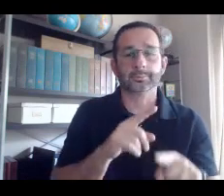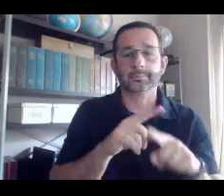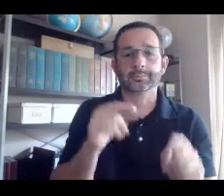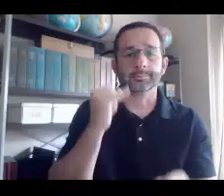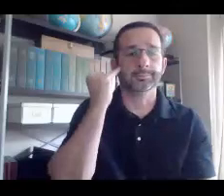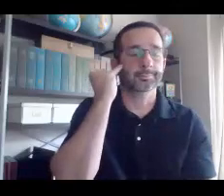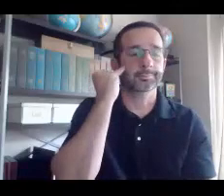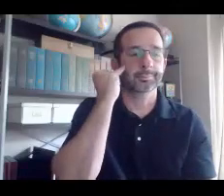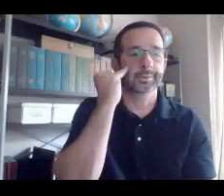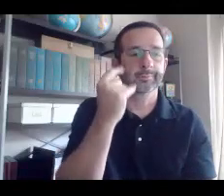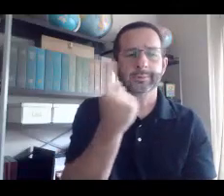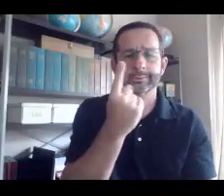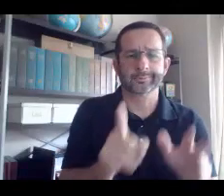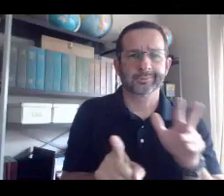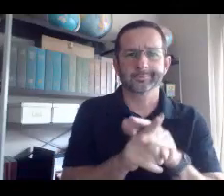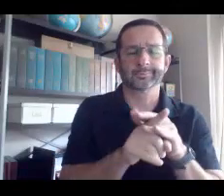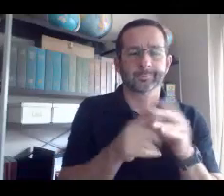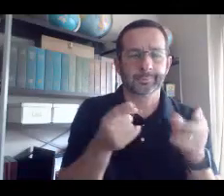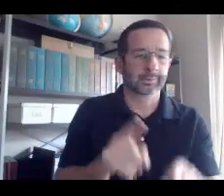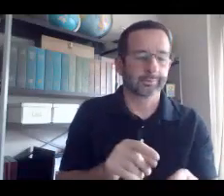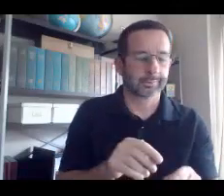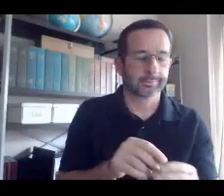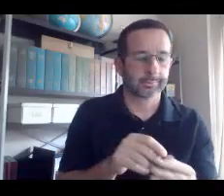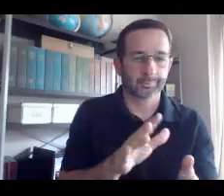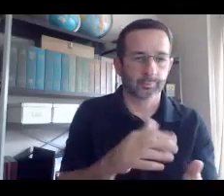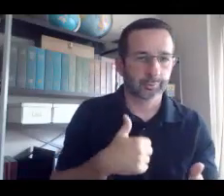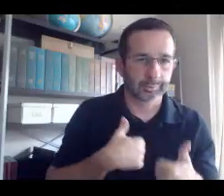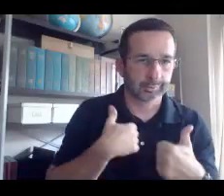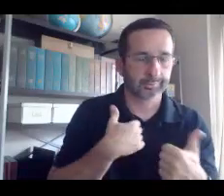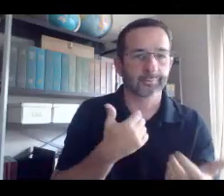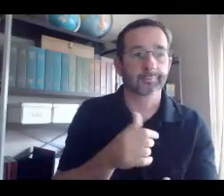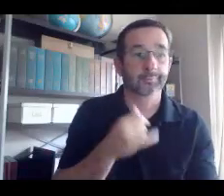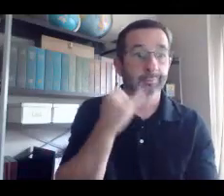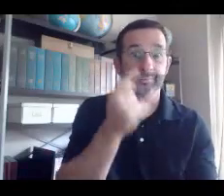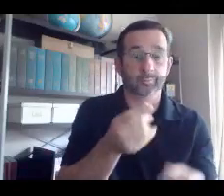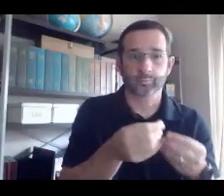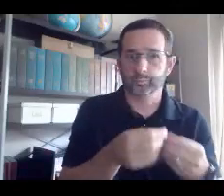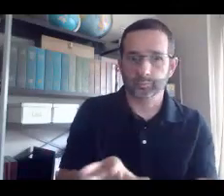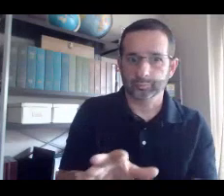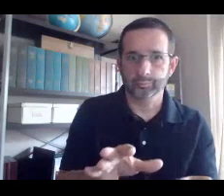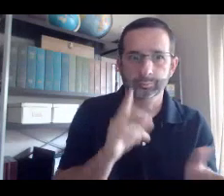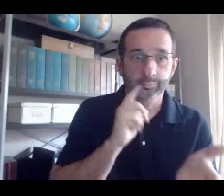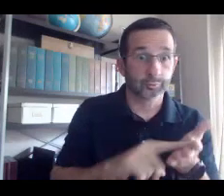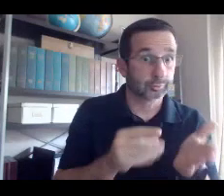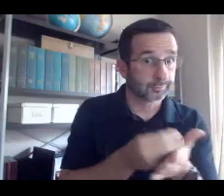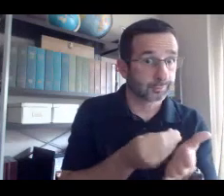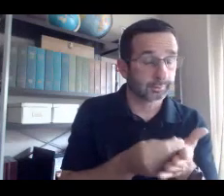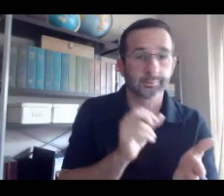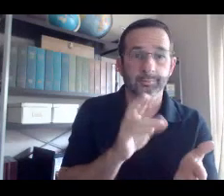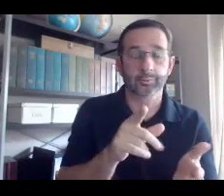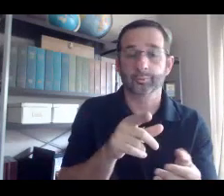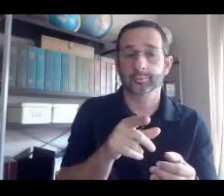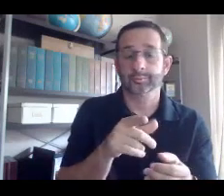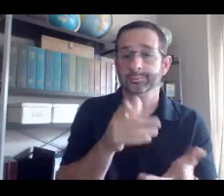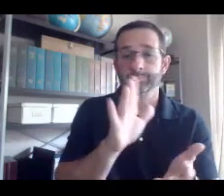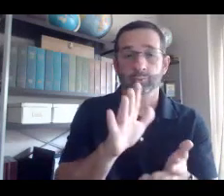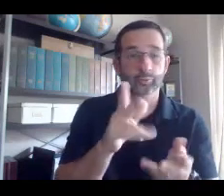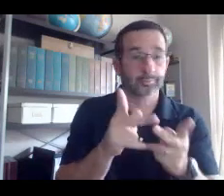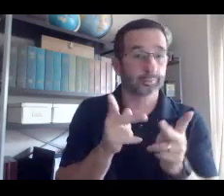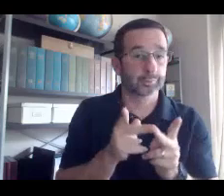have penalties associated with that. However, if something does occur in your life, if you